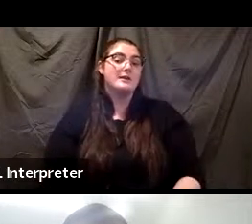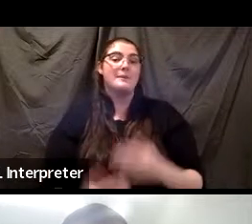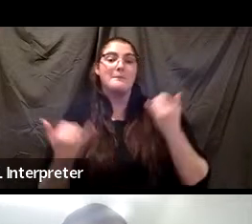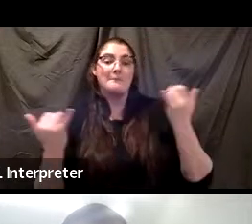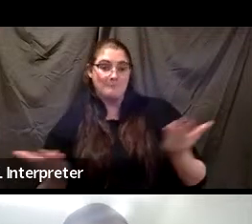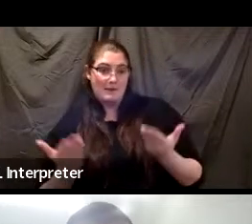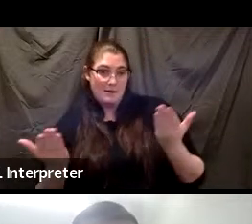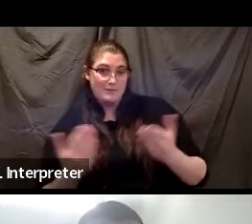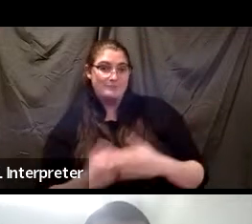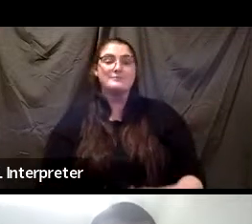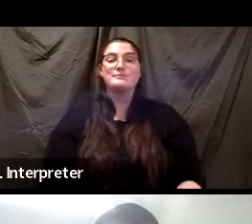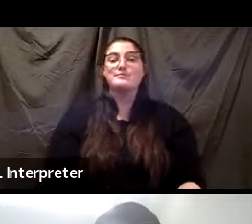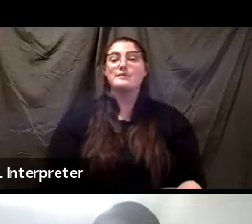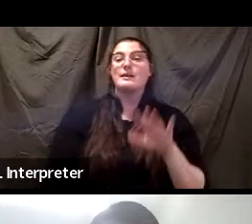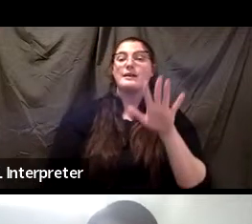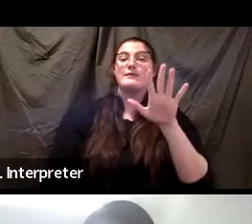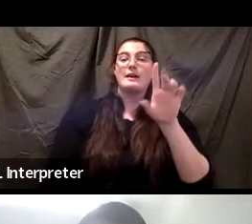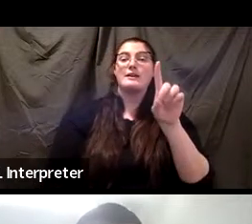Present.